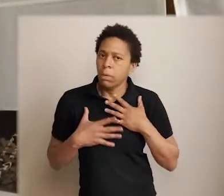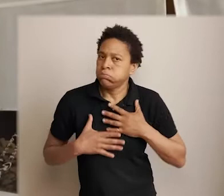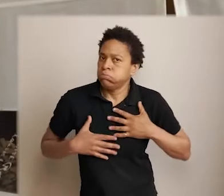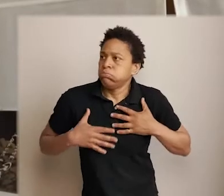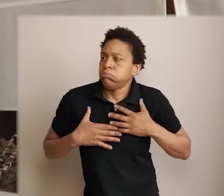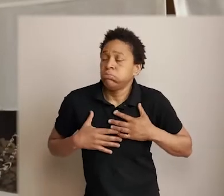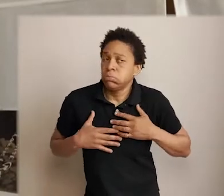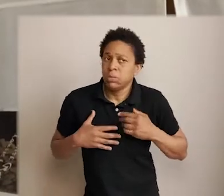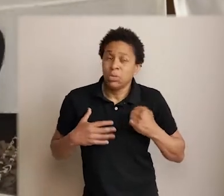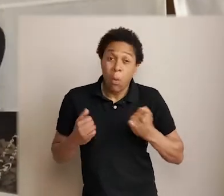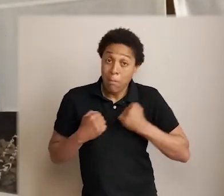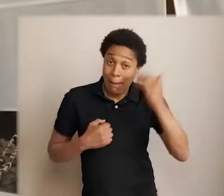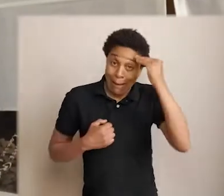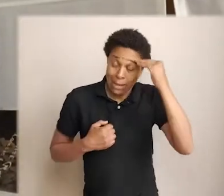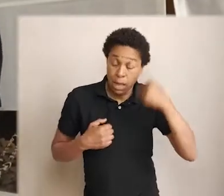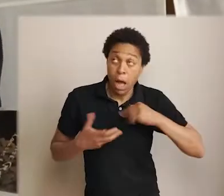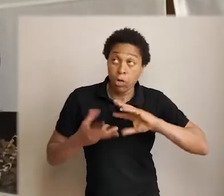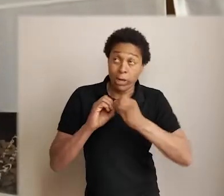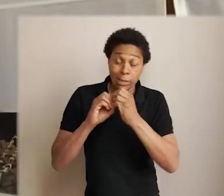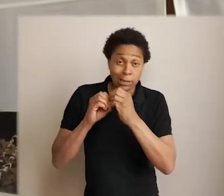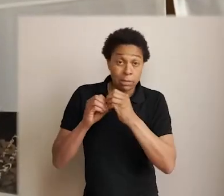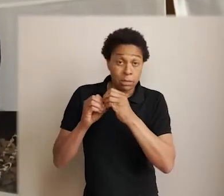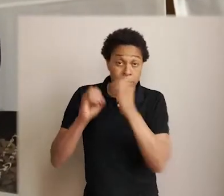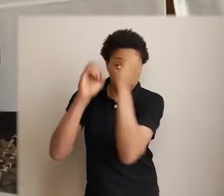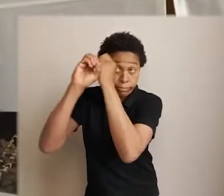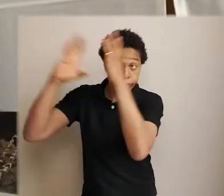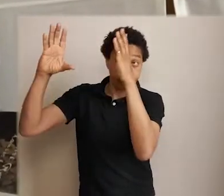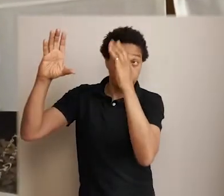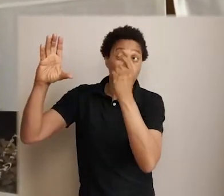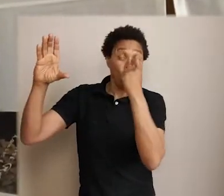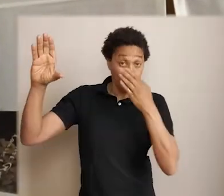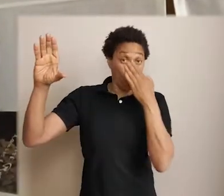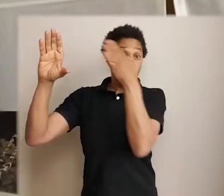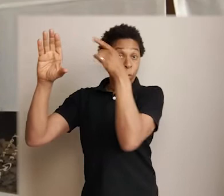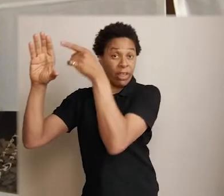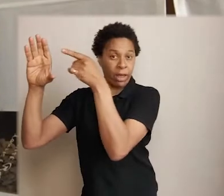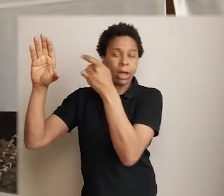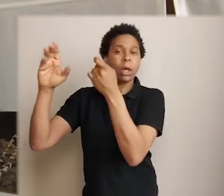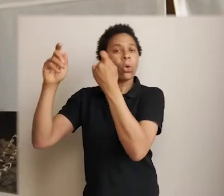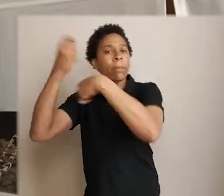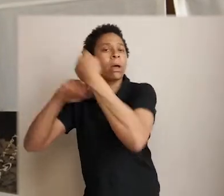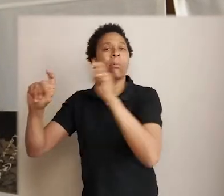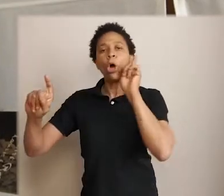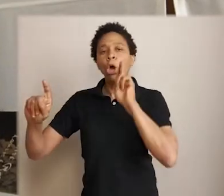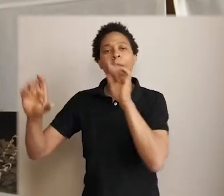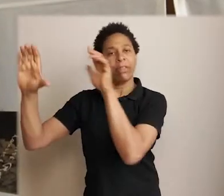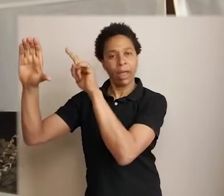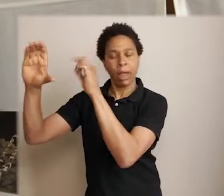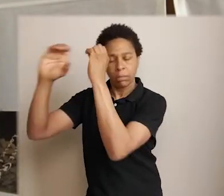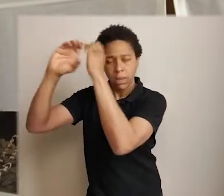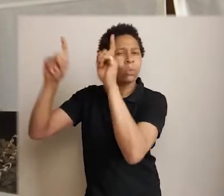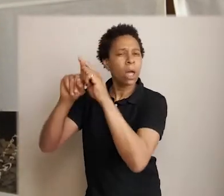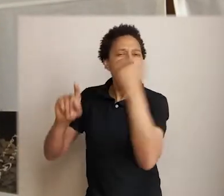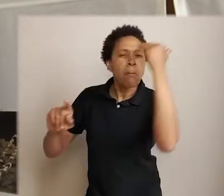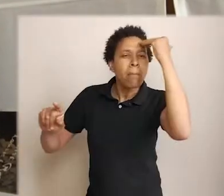can mentally go and become a girl. I can see myself as a girl. It's almost mentally